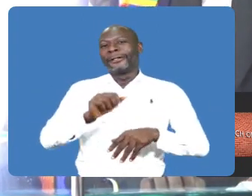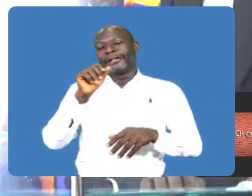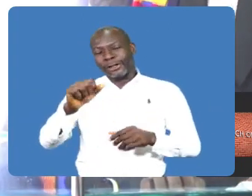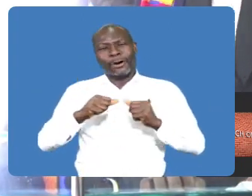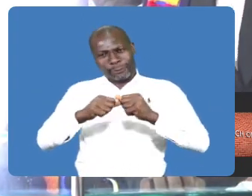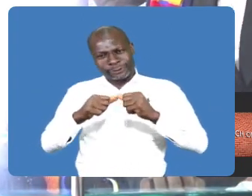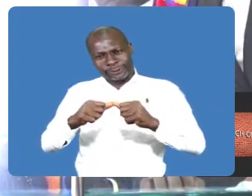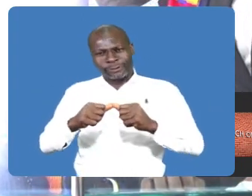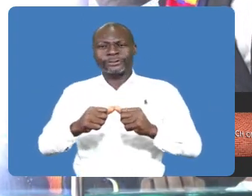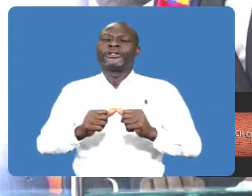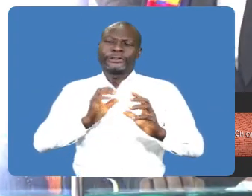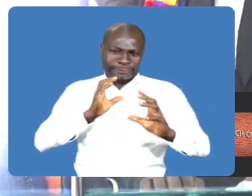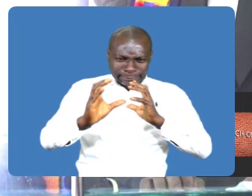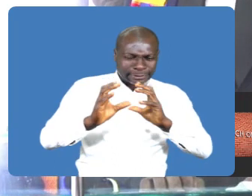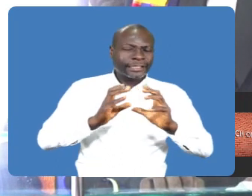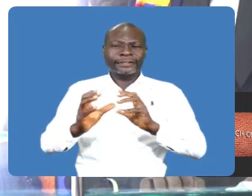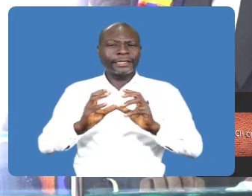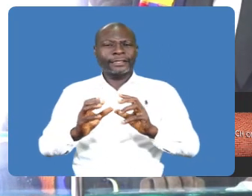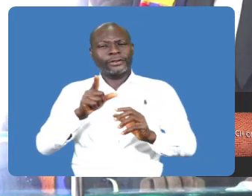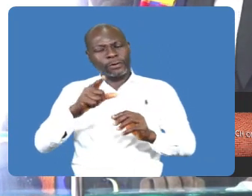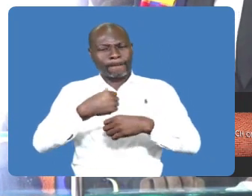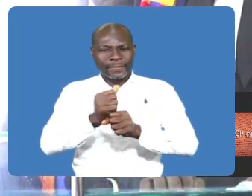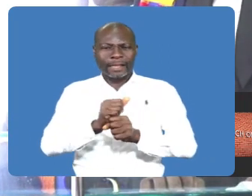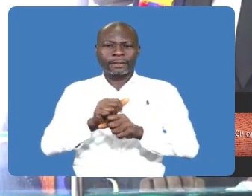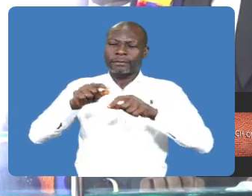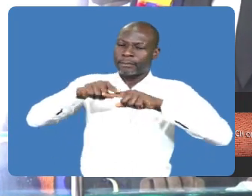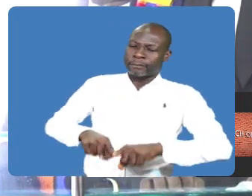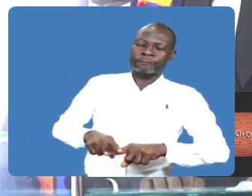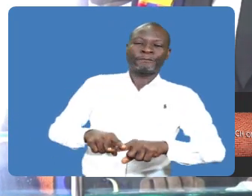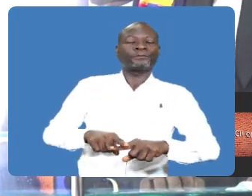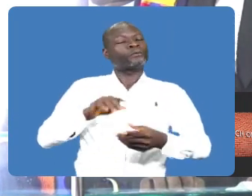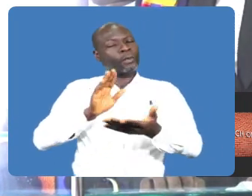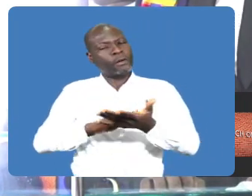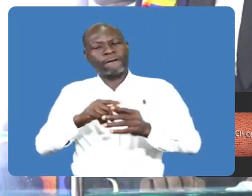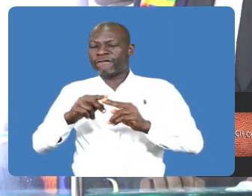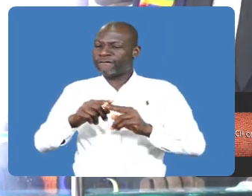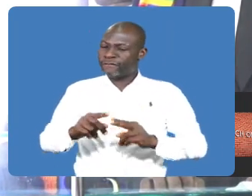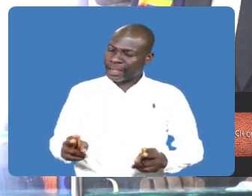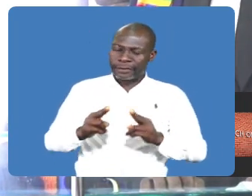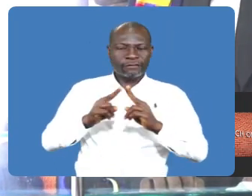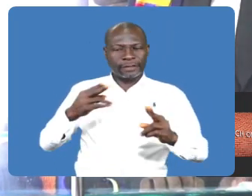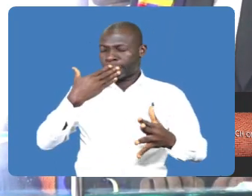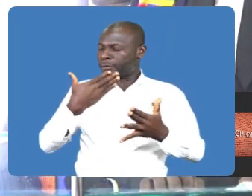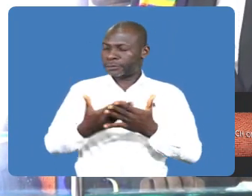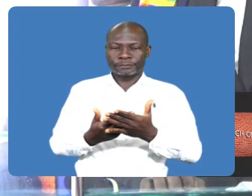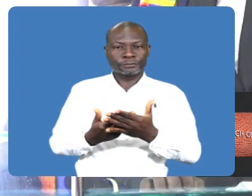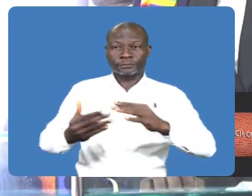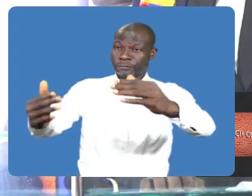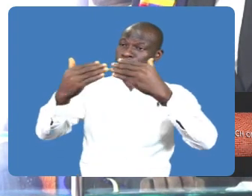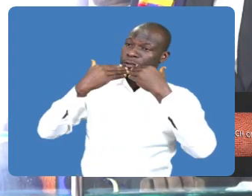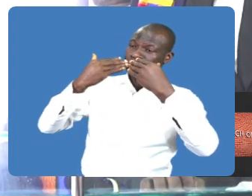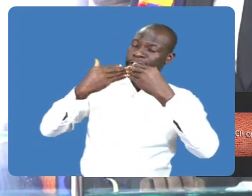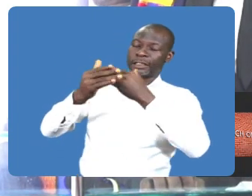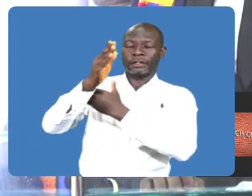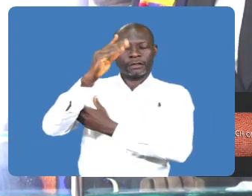With your continuous counsel and direction, you made our stay in this institution possible. We